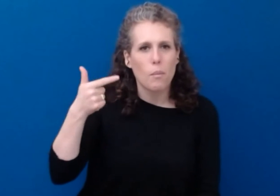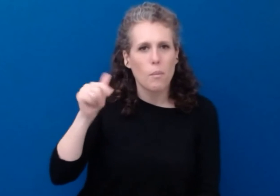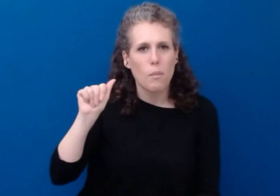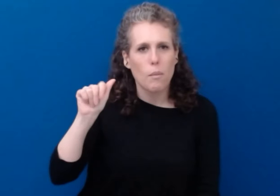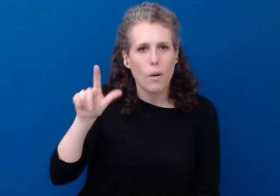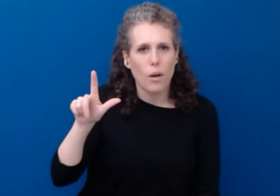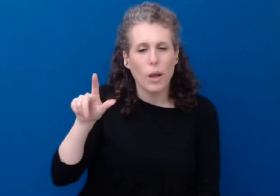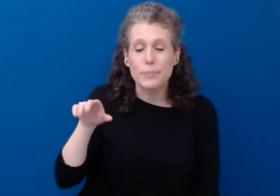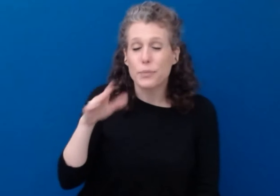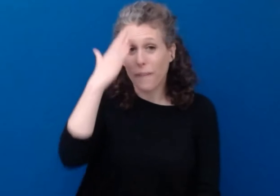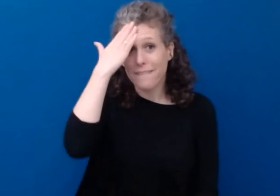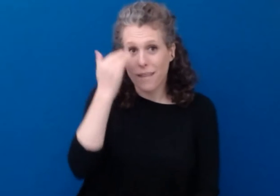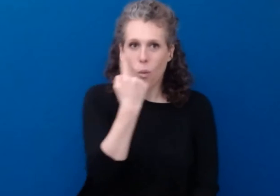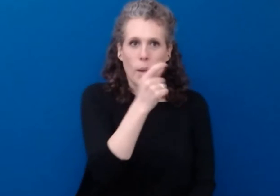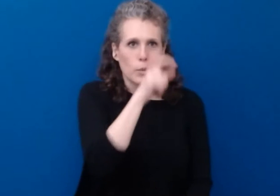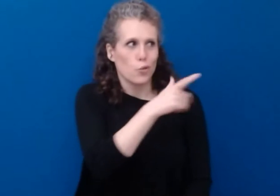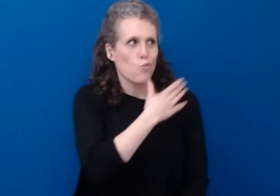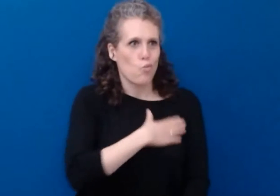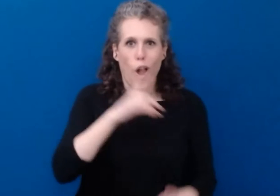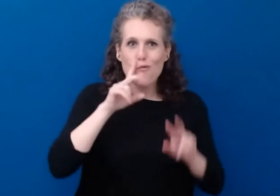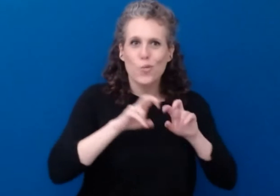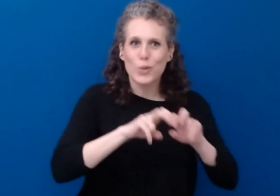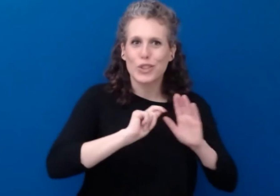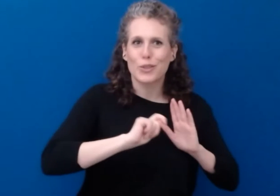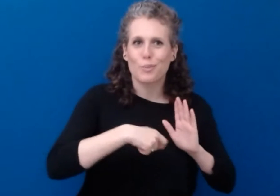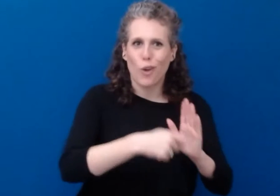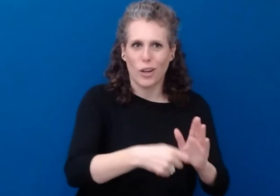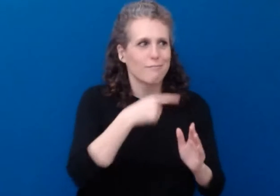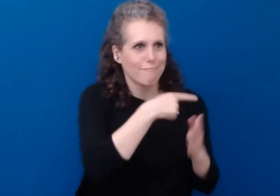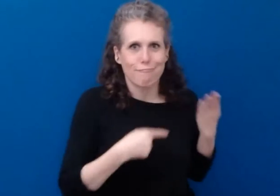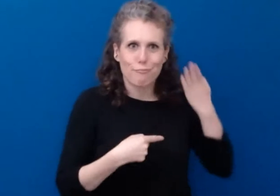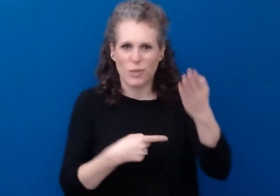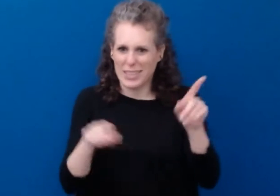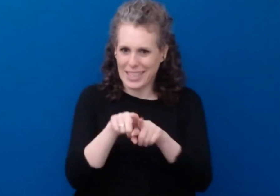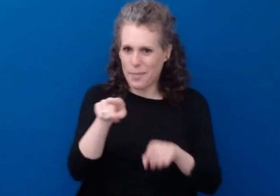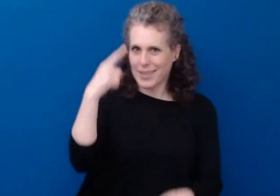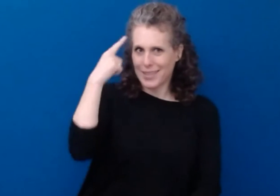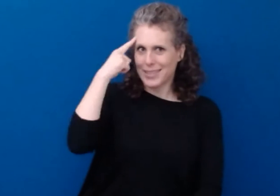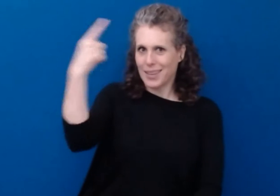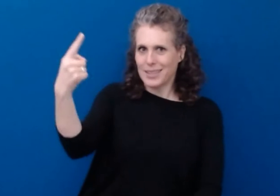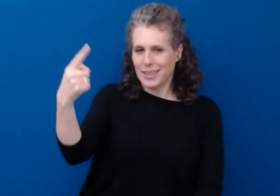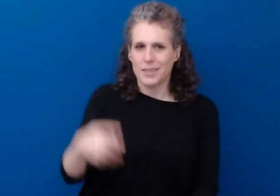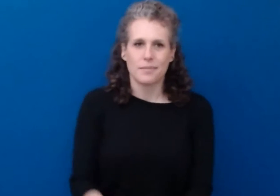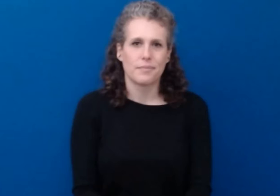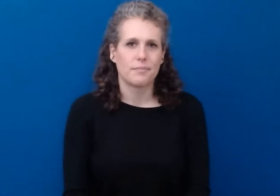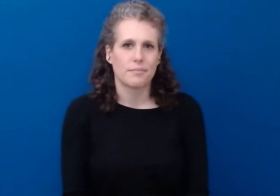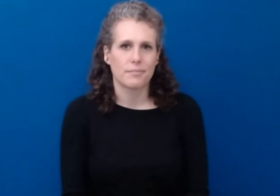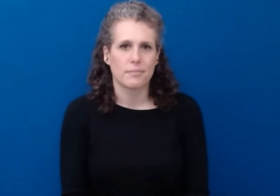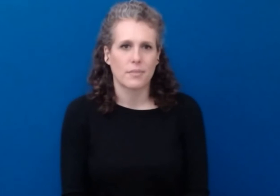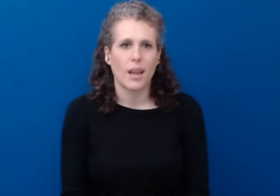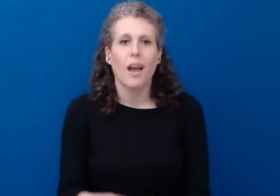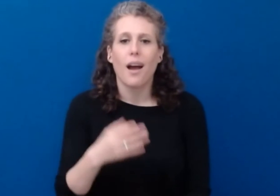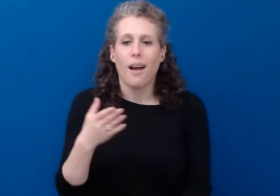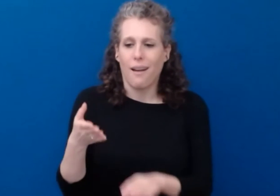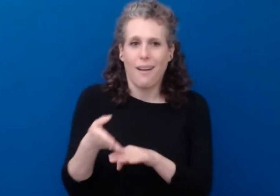wanted to make a research project with us. So I think that, and it sort of also connects with the idea that Jakob presented from the plenary, and I think